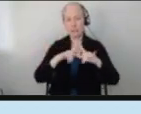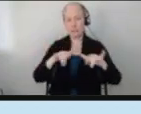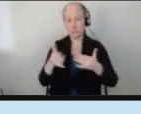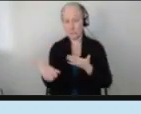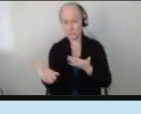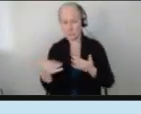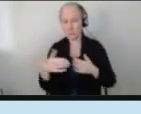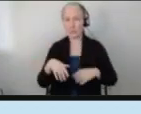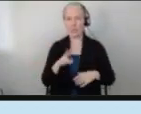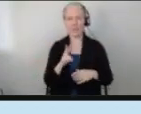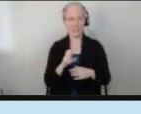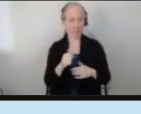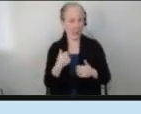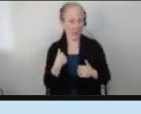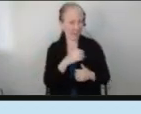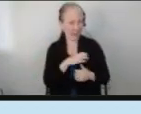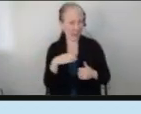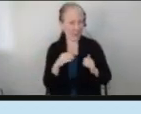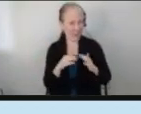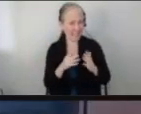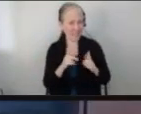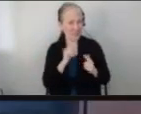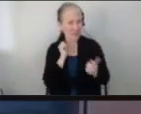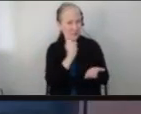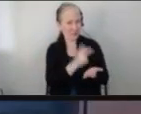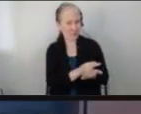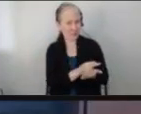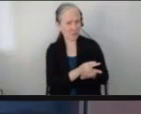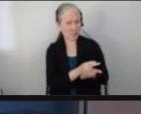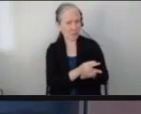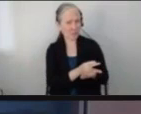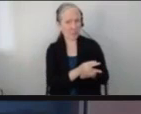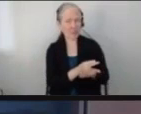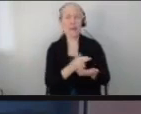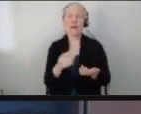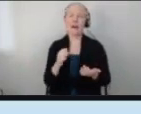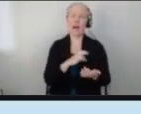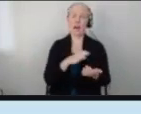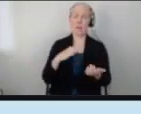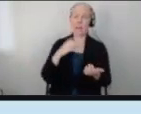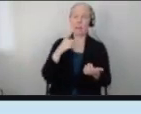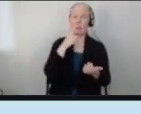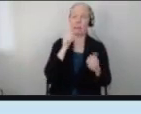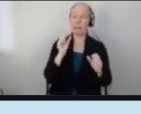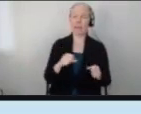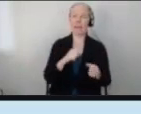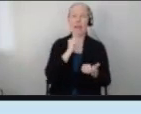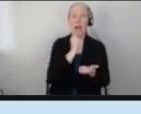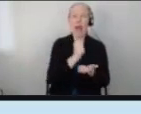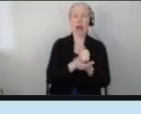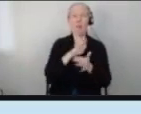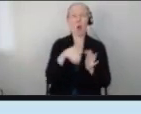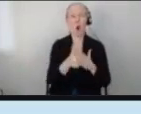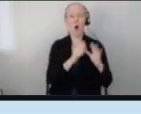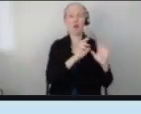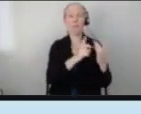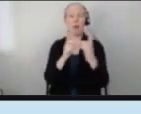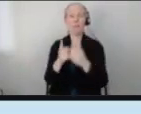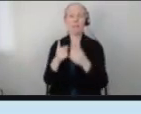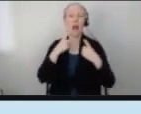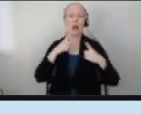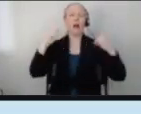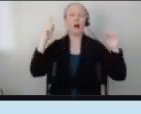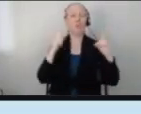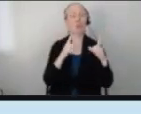Whether or not there's a committee that approves. Yeah, a committee that can help all departments accomplish diversity and equity,